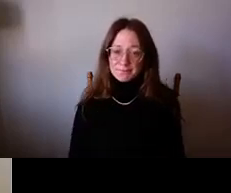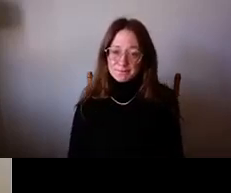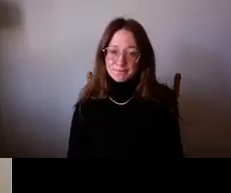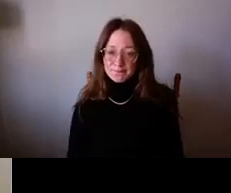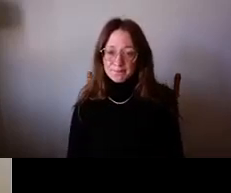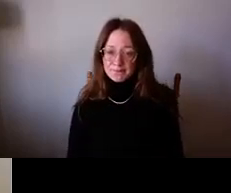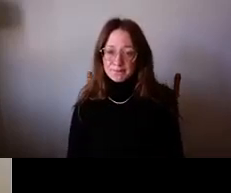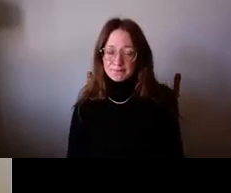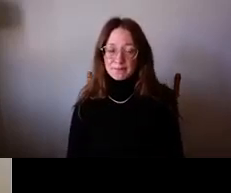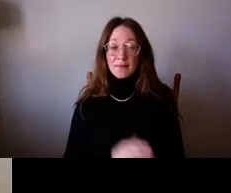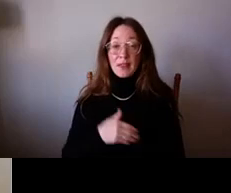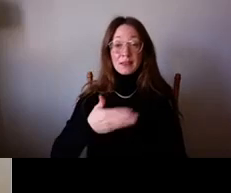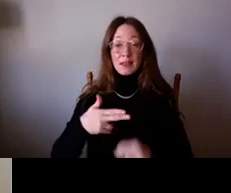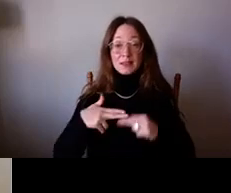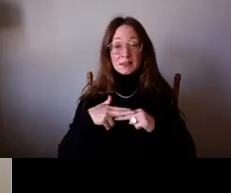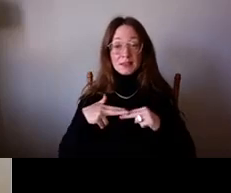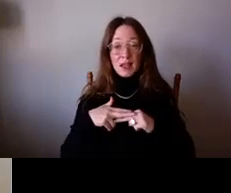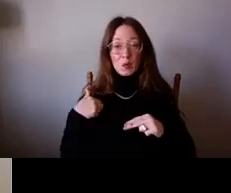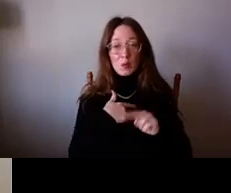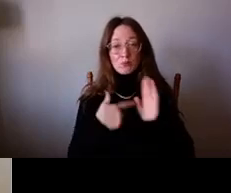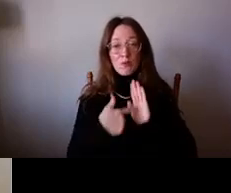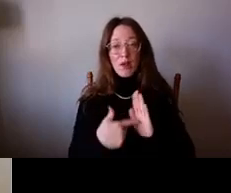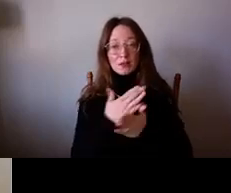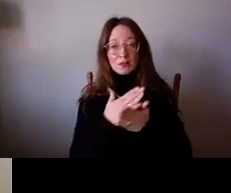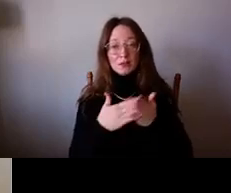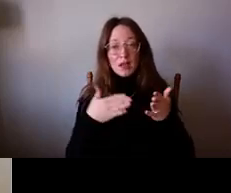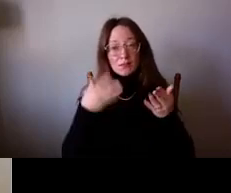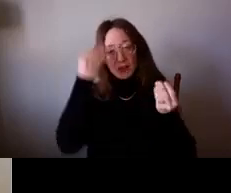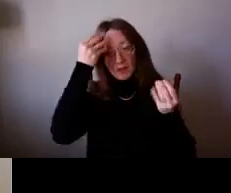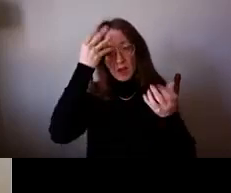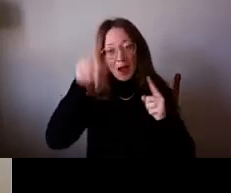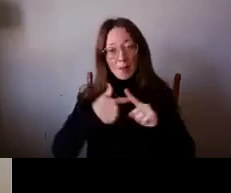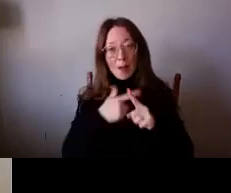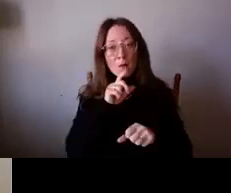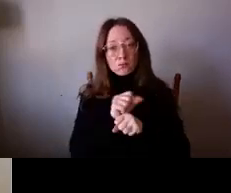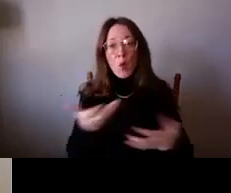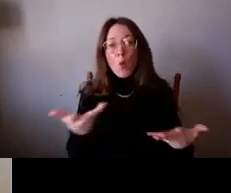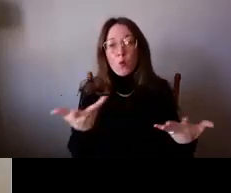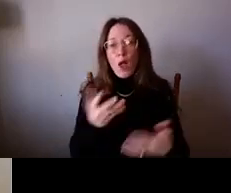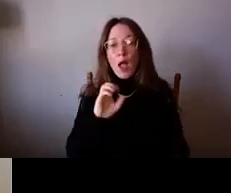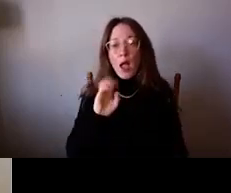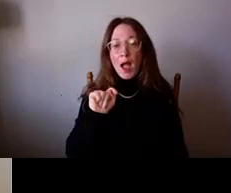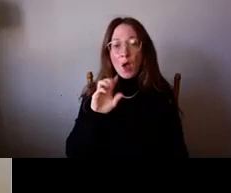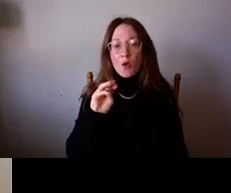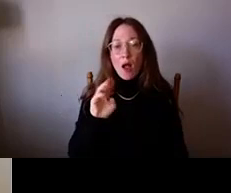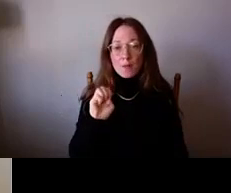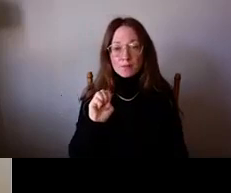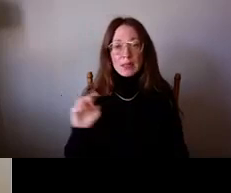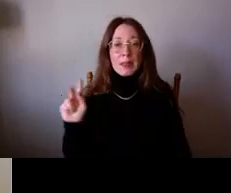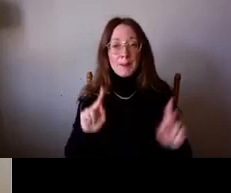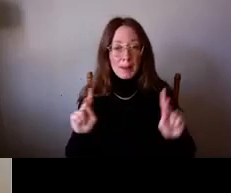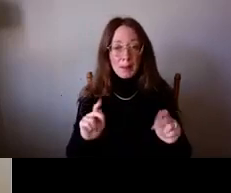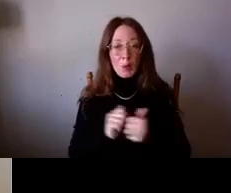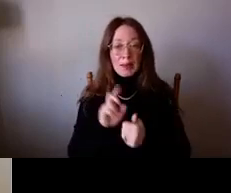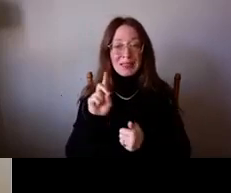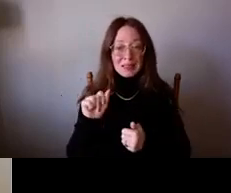On the next slide, we've provided some information about the actual outcomes that individuals with disabilities who exited with